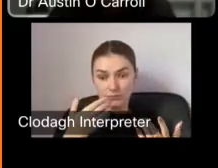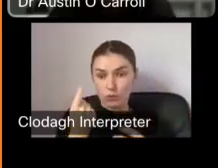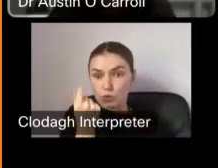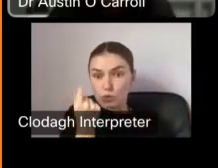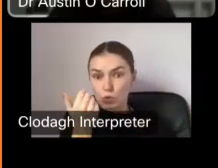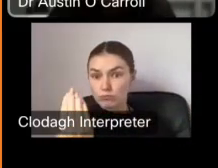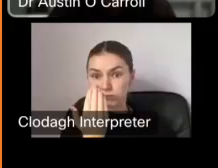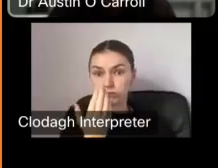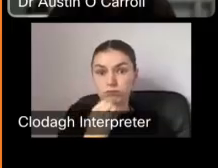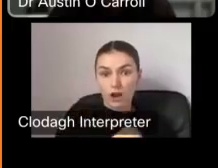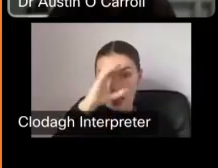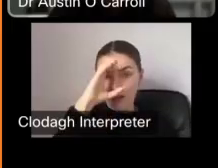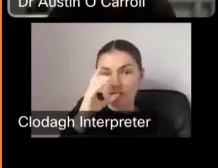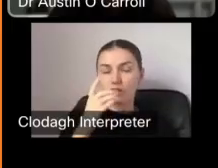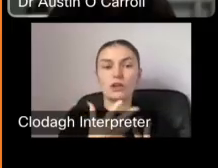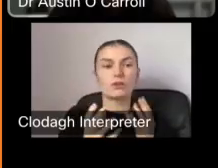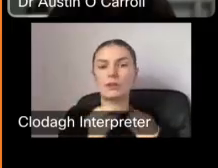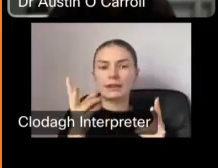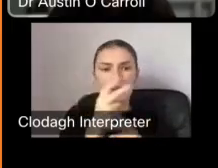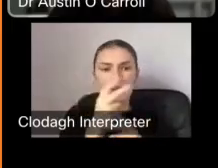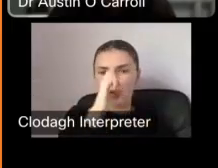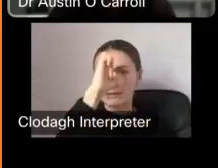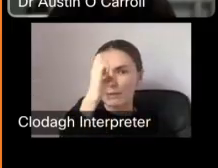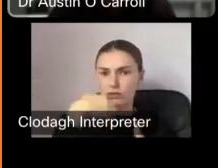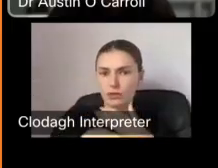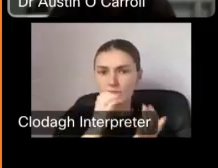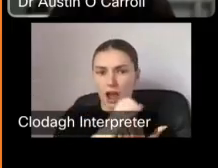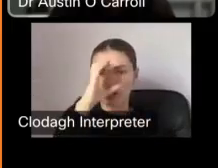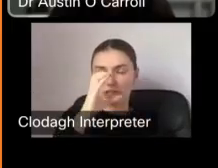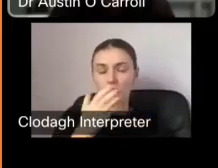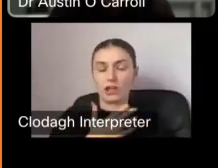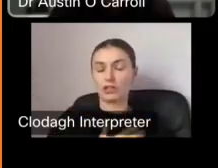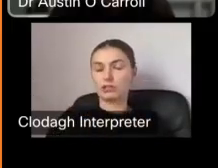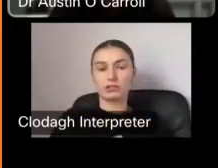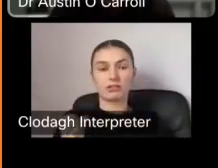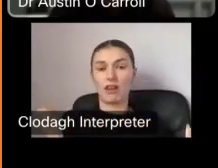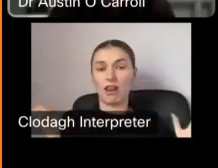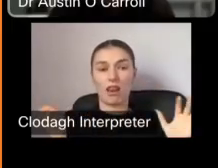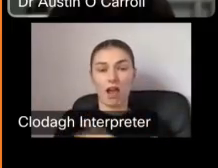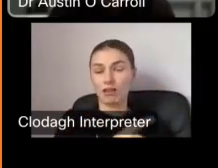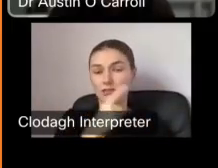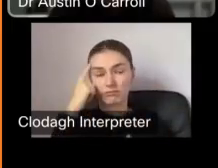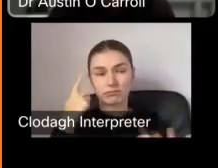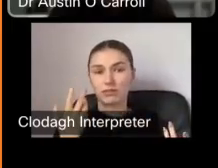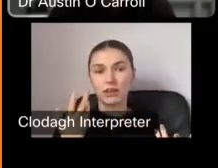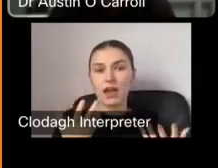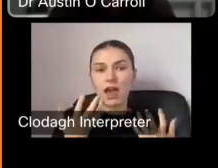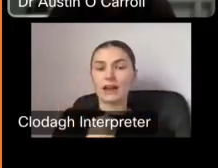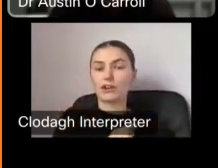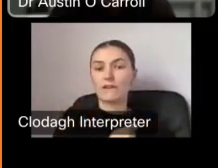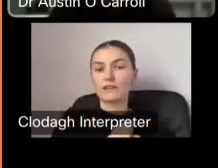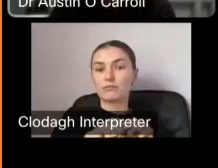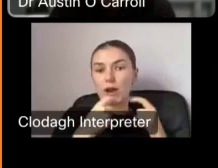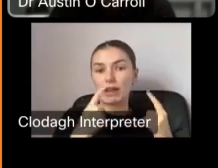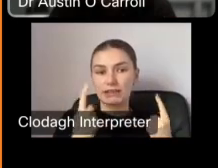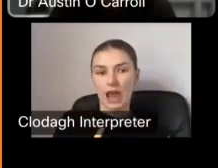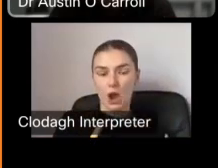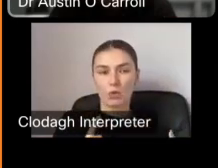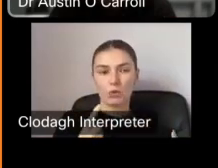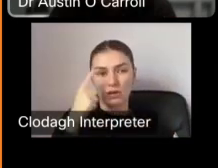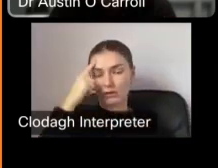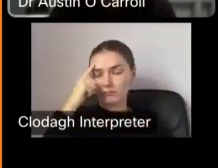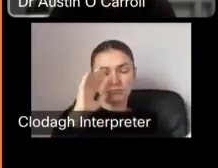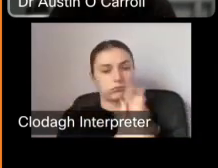never expected, something that was alien to him, I think he just lost it. And he had a nervous breakdown, crashed,